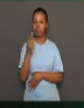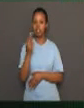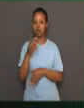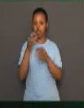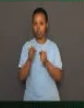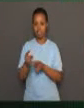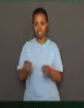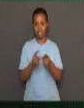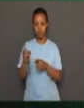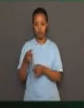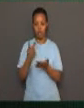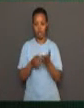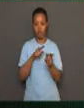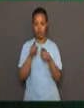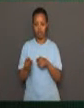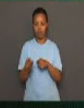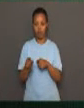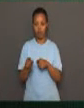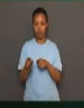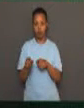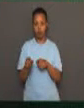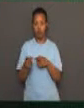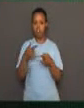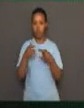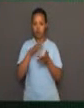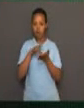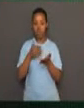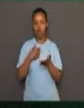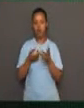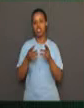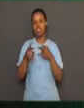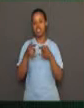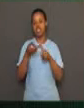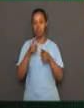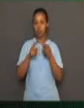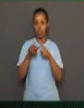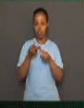to figure out relationships between species,